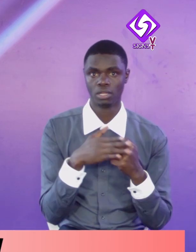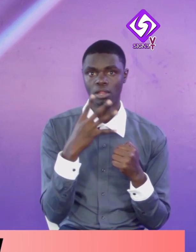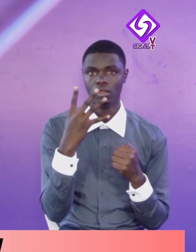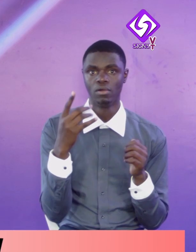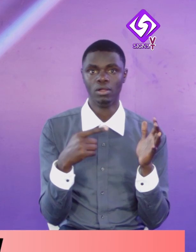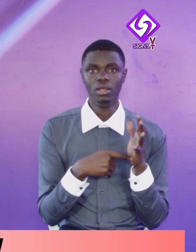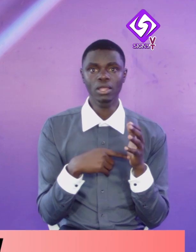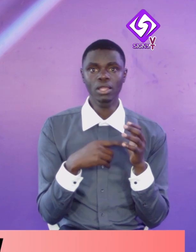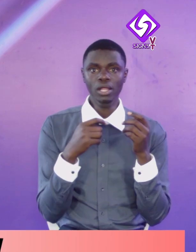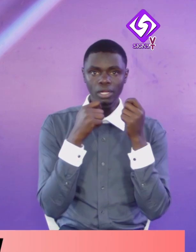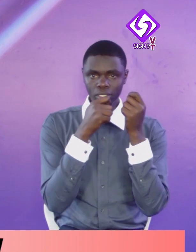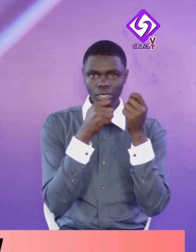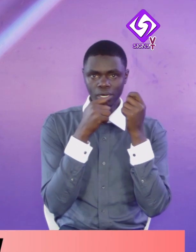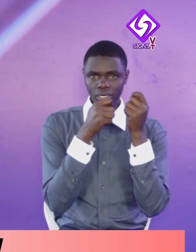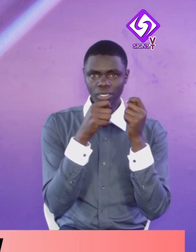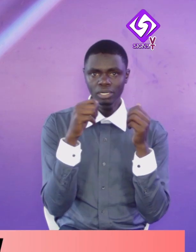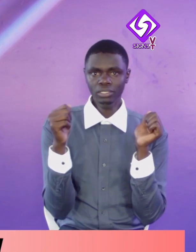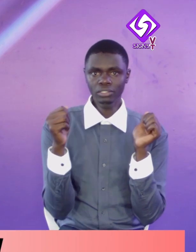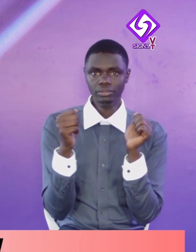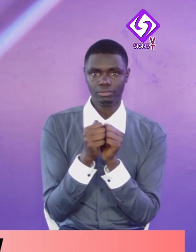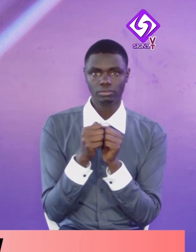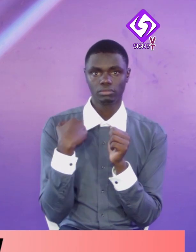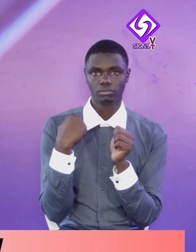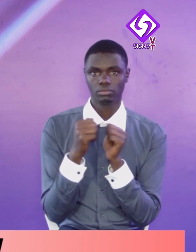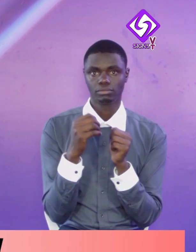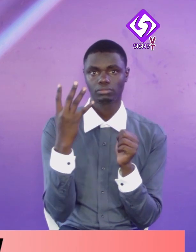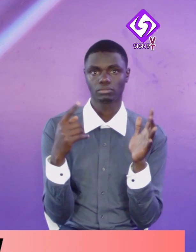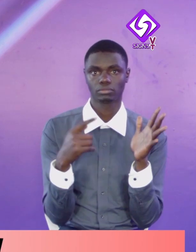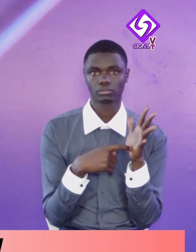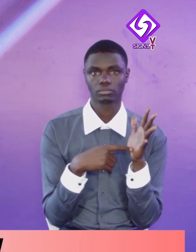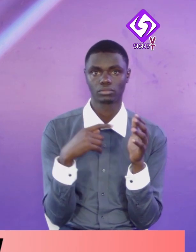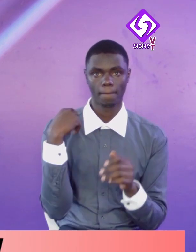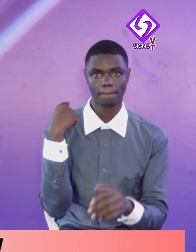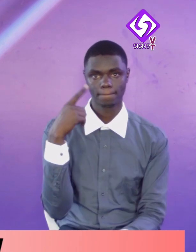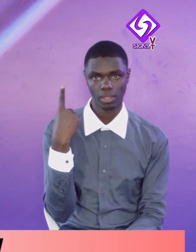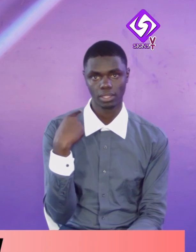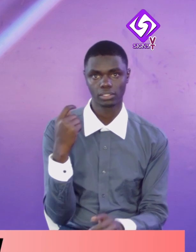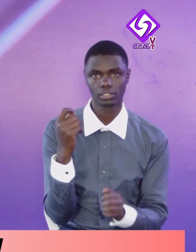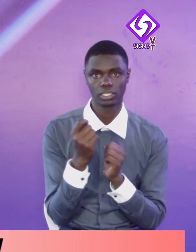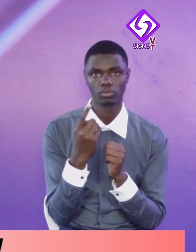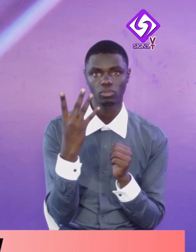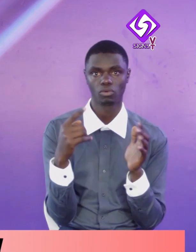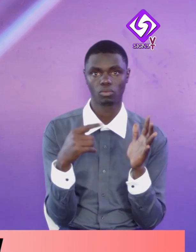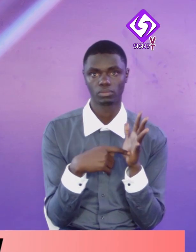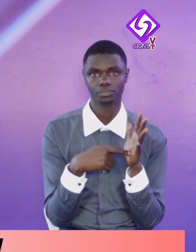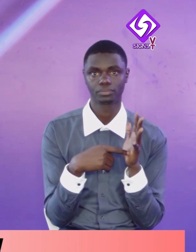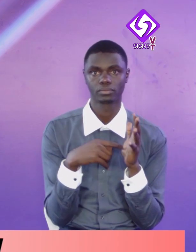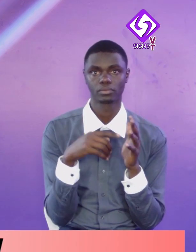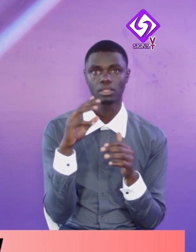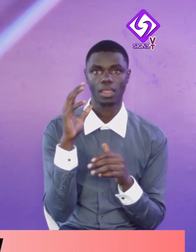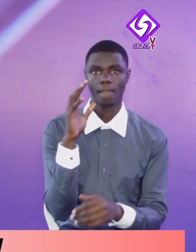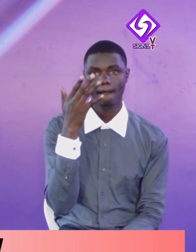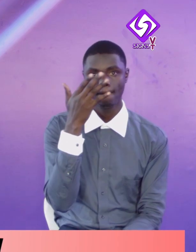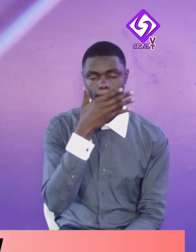points. Mara Sugar is 10 with 4 points also. Mathare United 11 with 4 points. Bidco